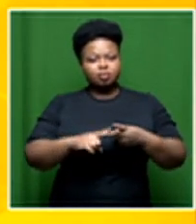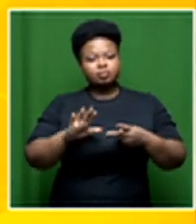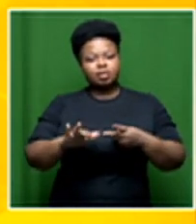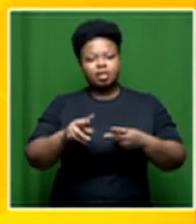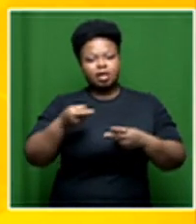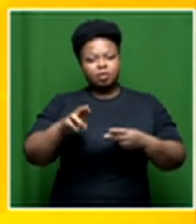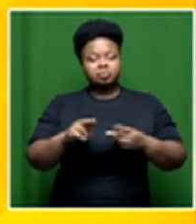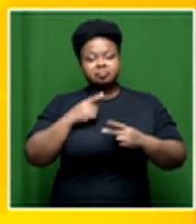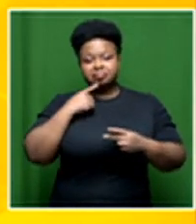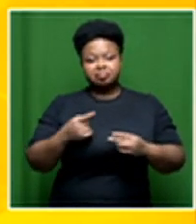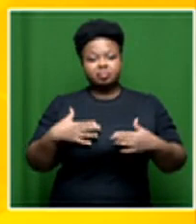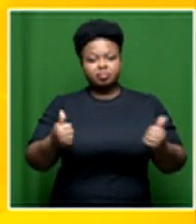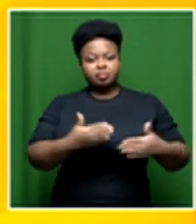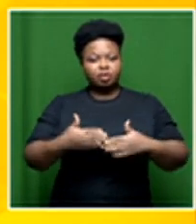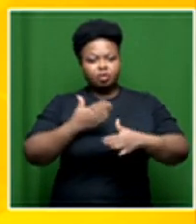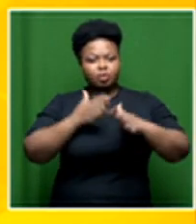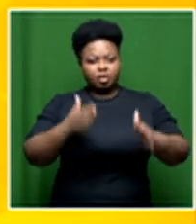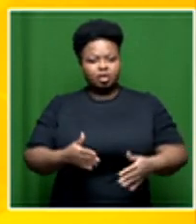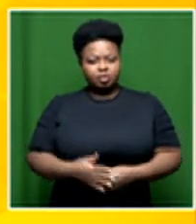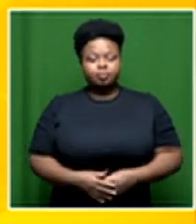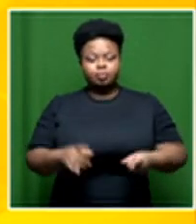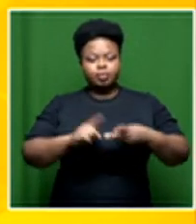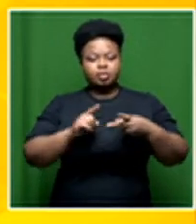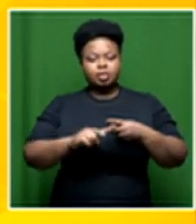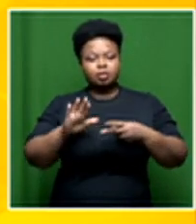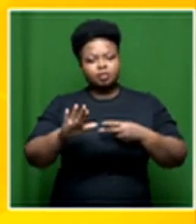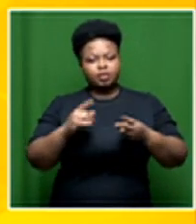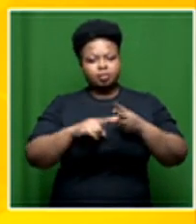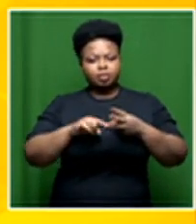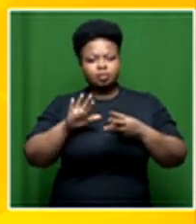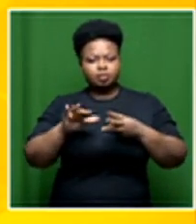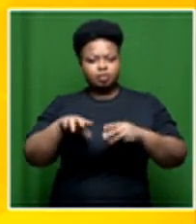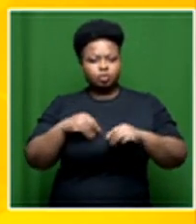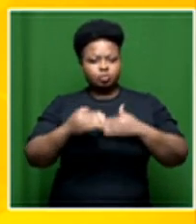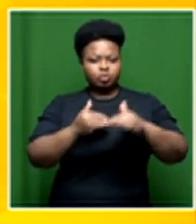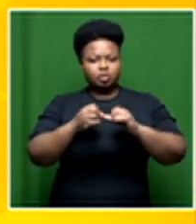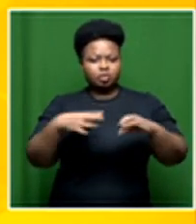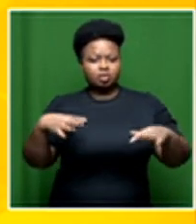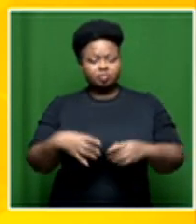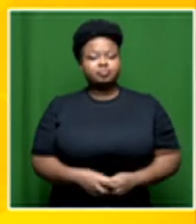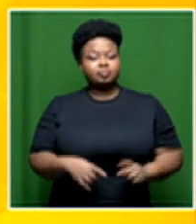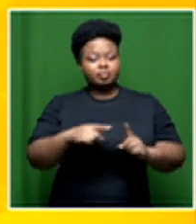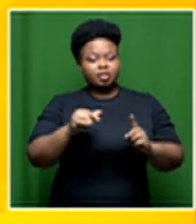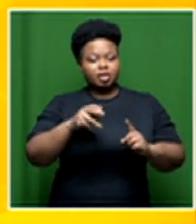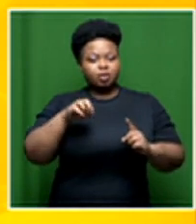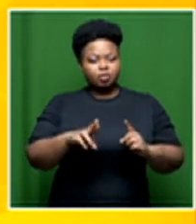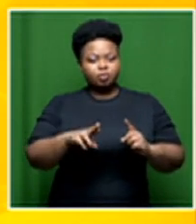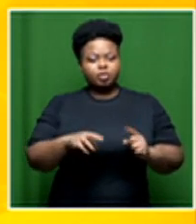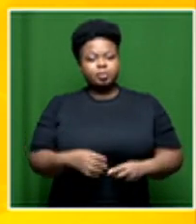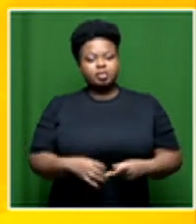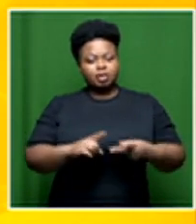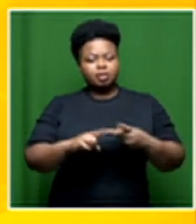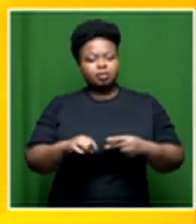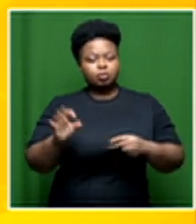say healthcare workers in the country are eagerly awaiting the start of the inoculation process. Nehawu also says that the